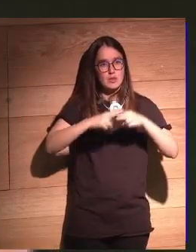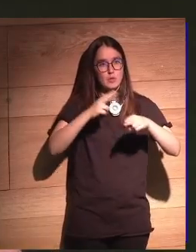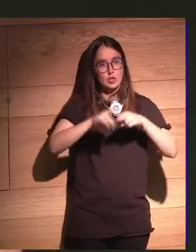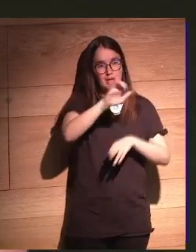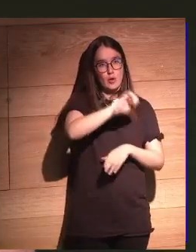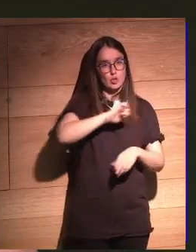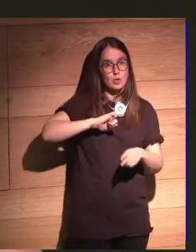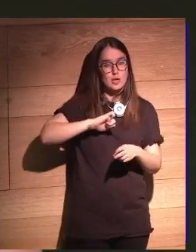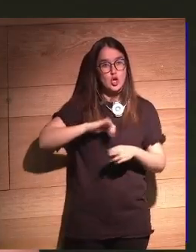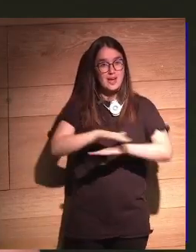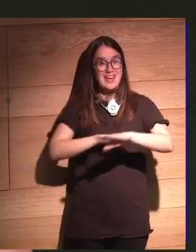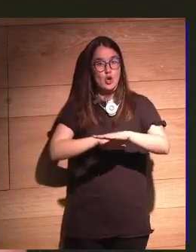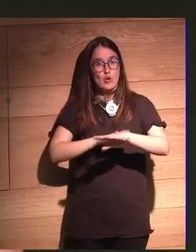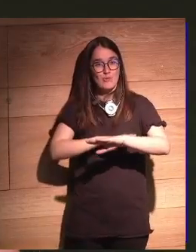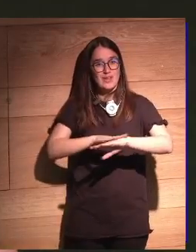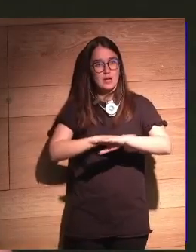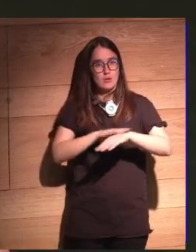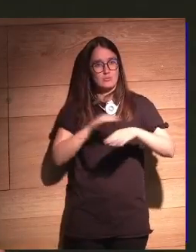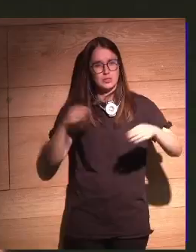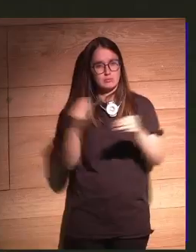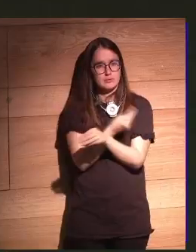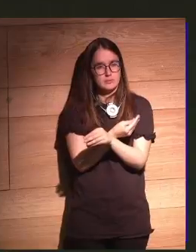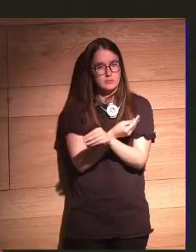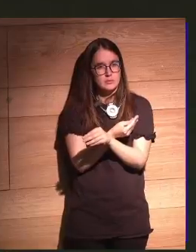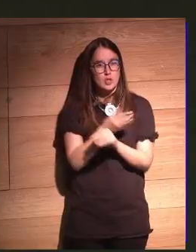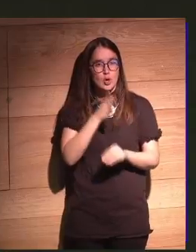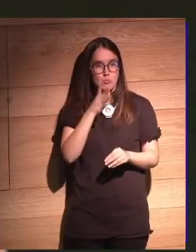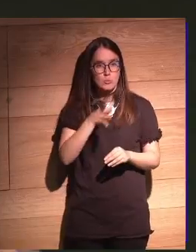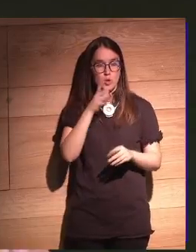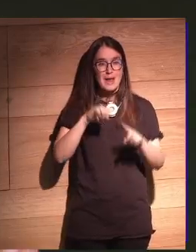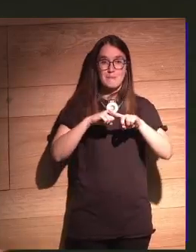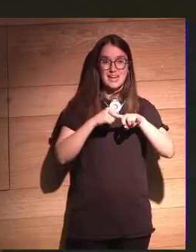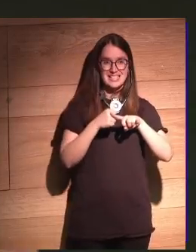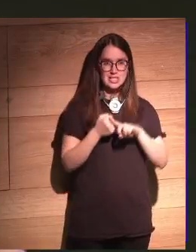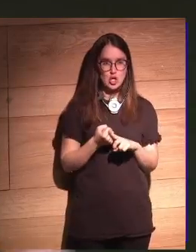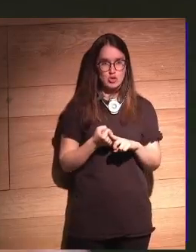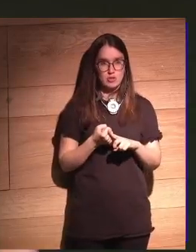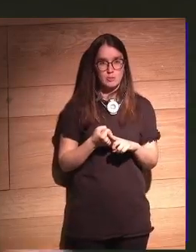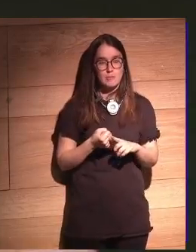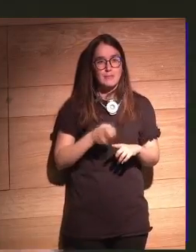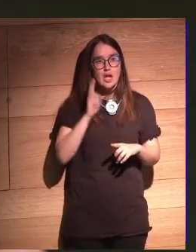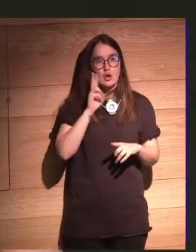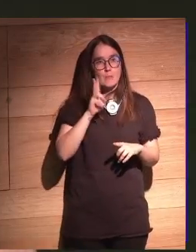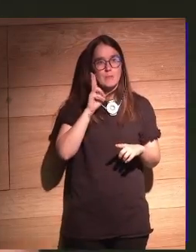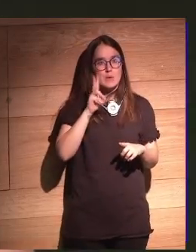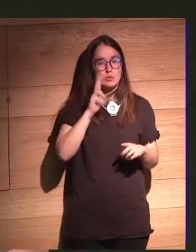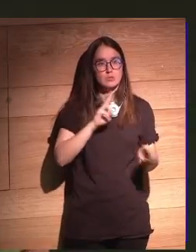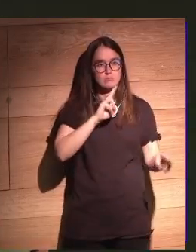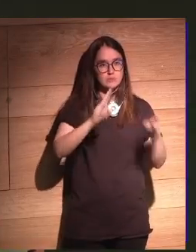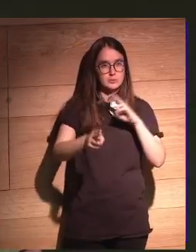going back on the type of policy from the Socialist Party, and what they're doing at the state level is different from the autonomous region